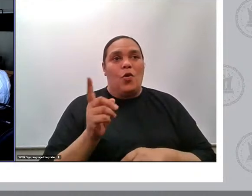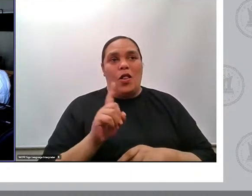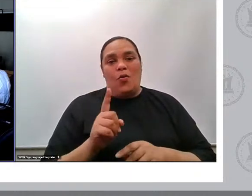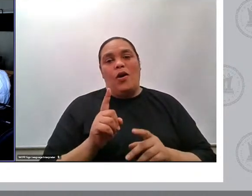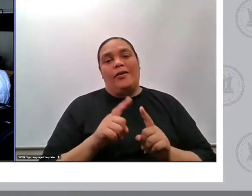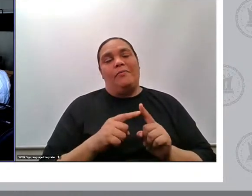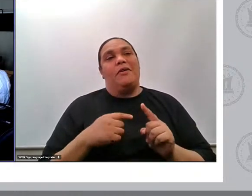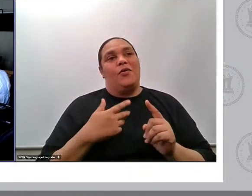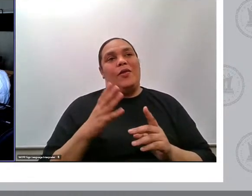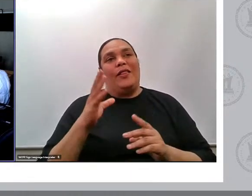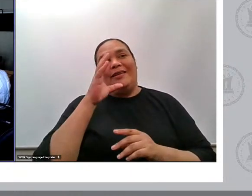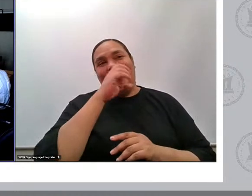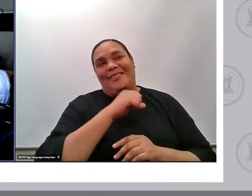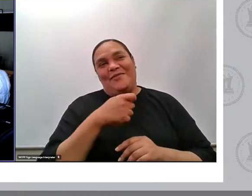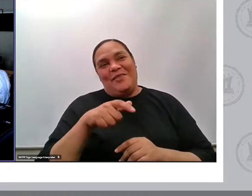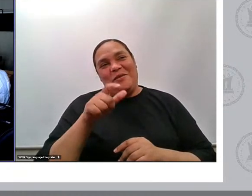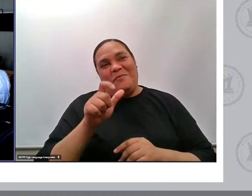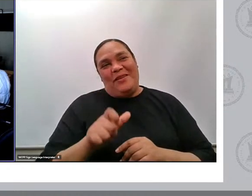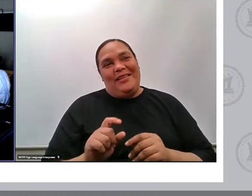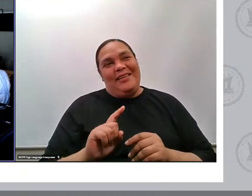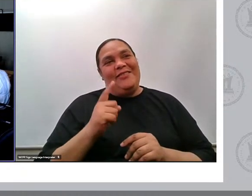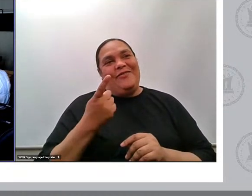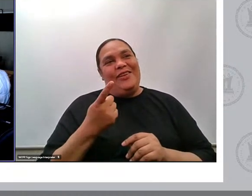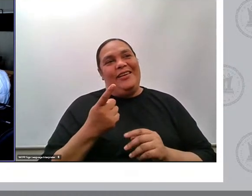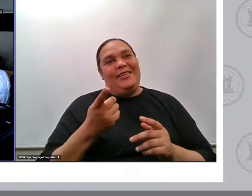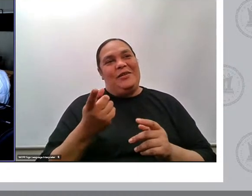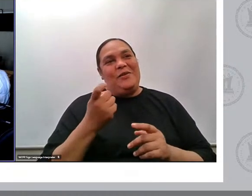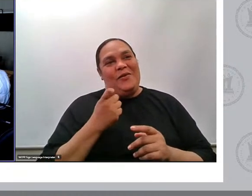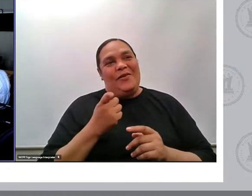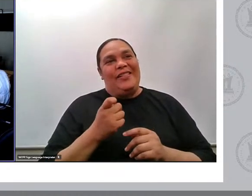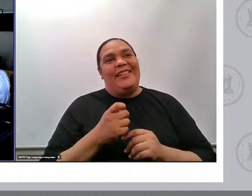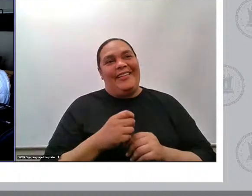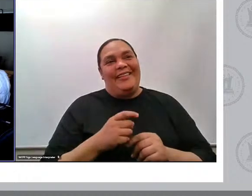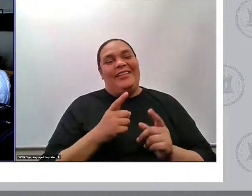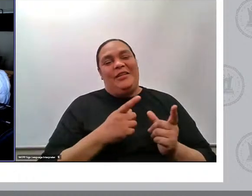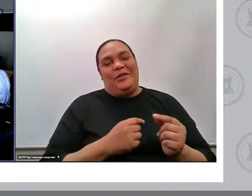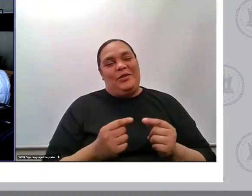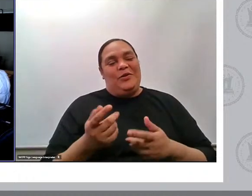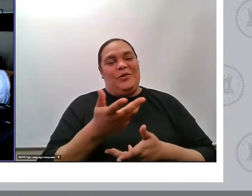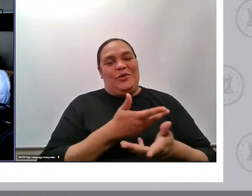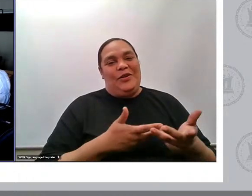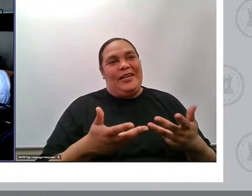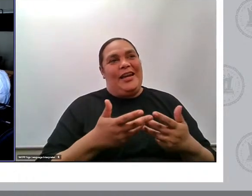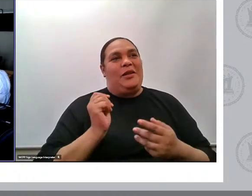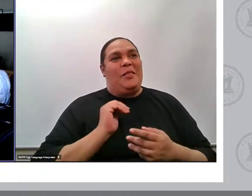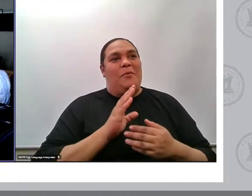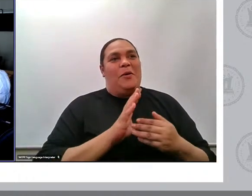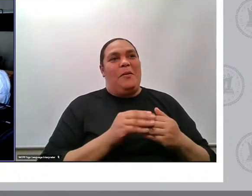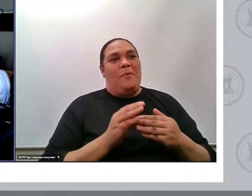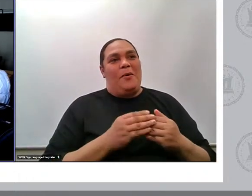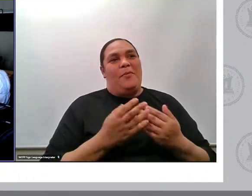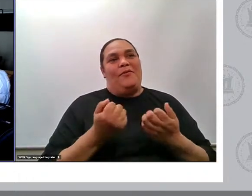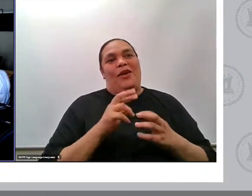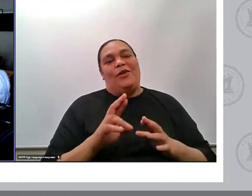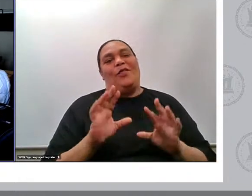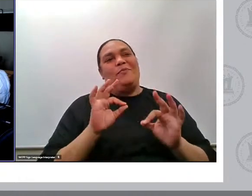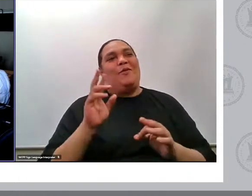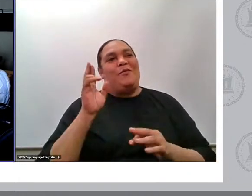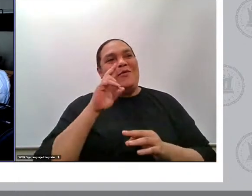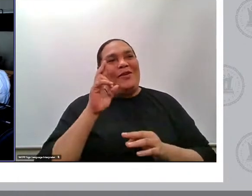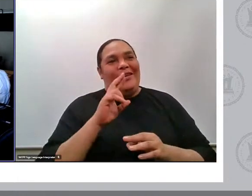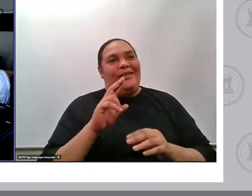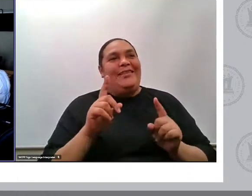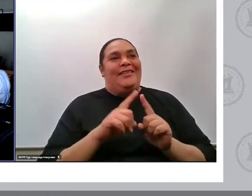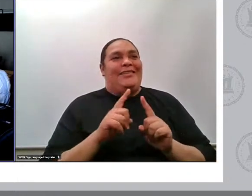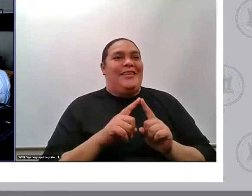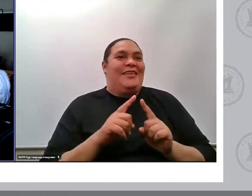I would assume that the chairperson's first port of call would be obviously to engage with that board member to find out are there valid reasons and what the reasons